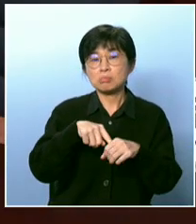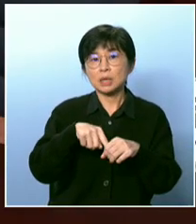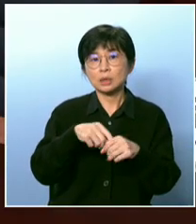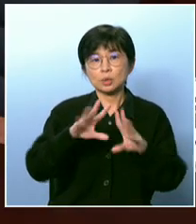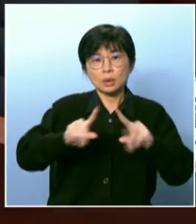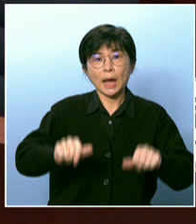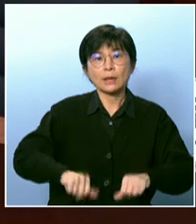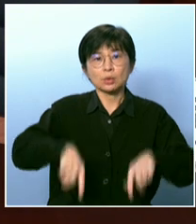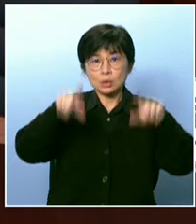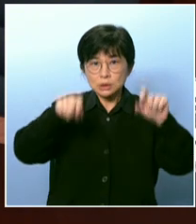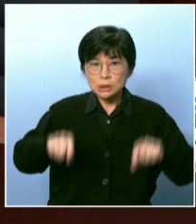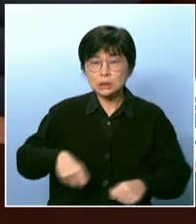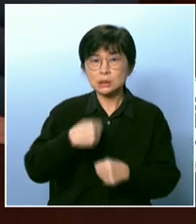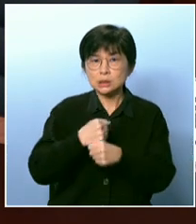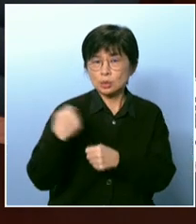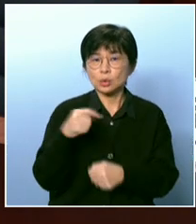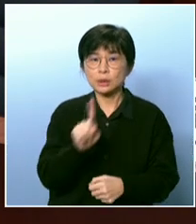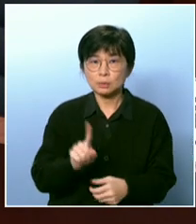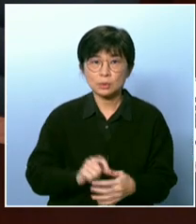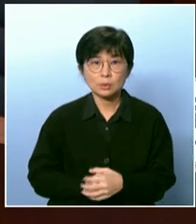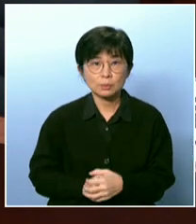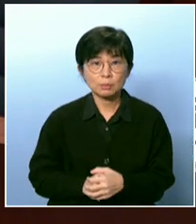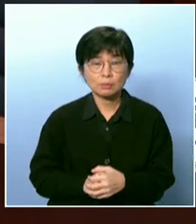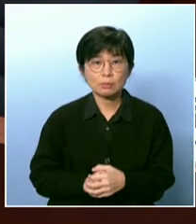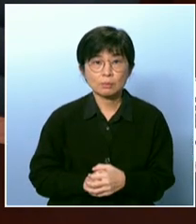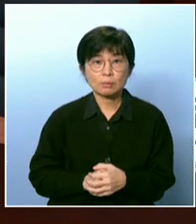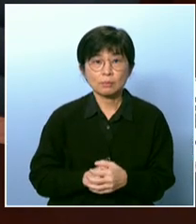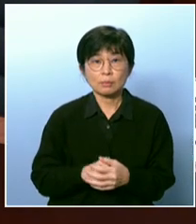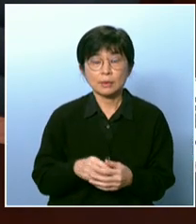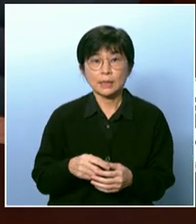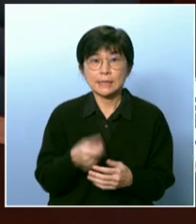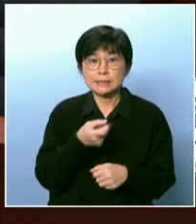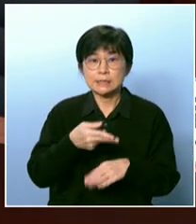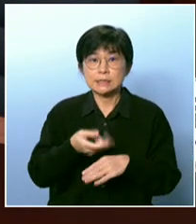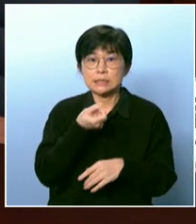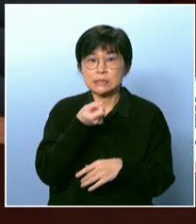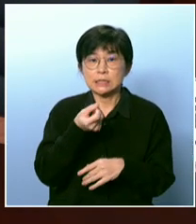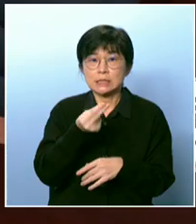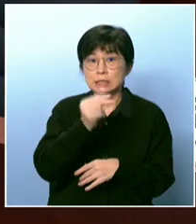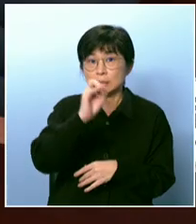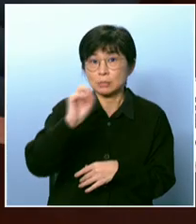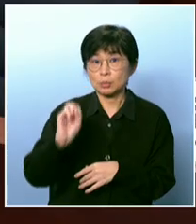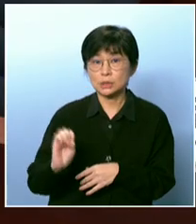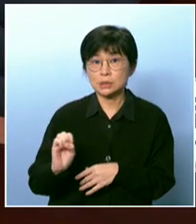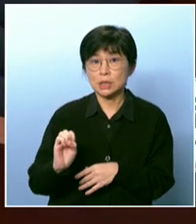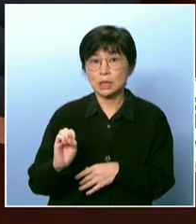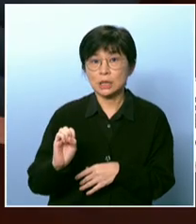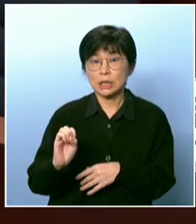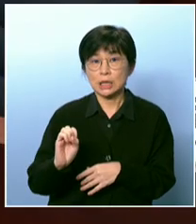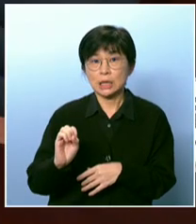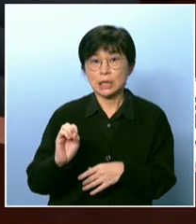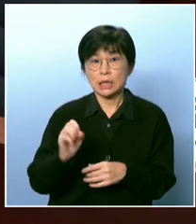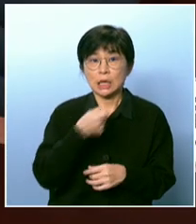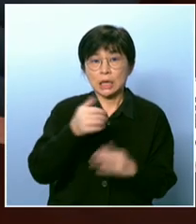government gauge this? And has the administration looked at how it has actually reduced